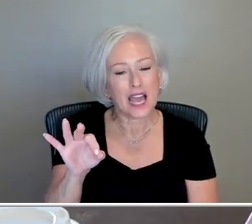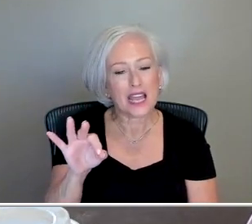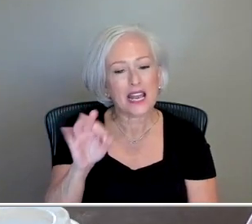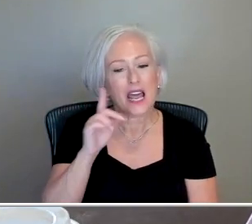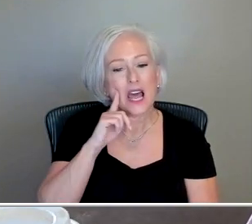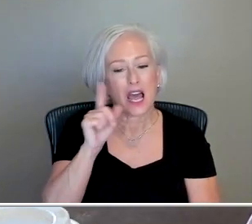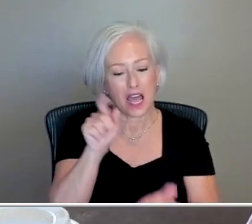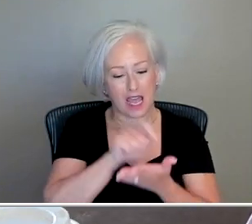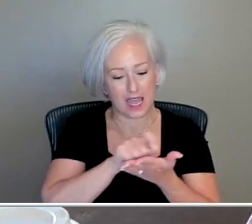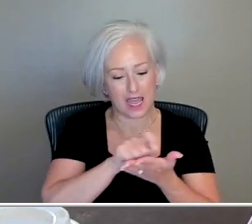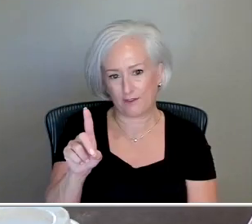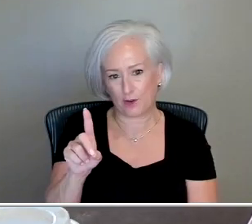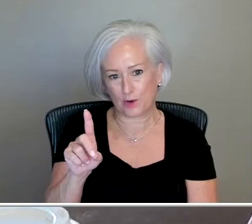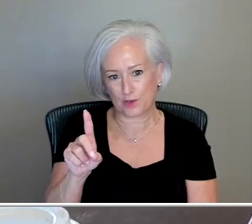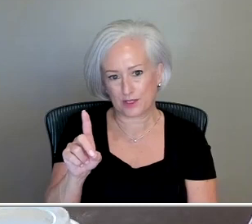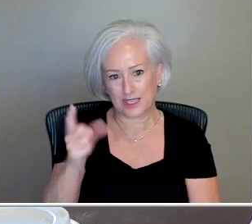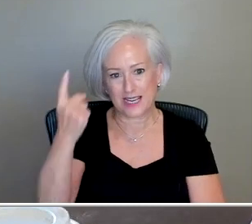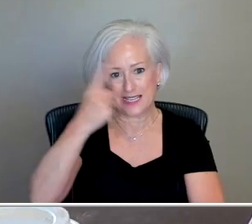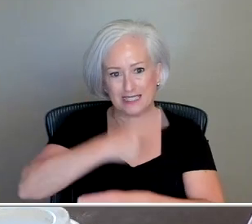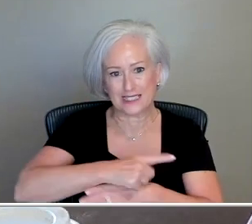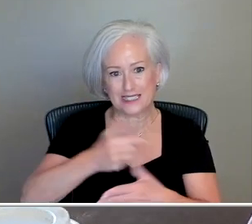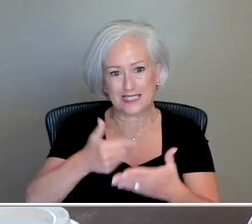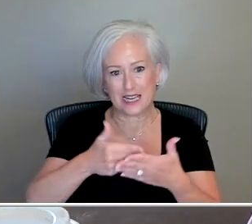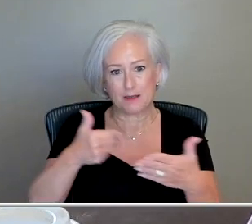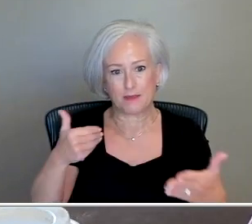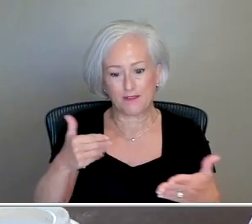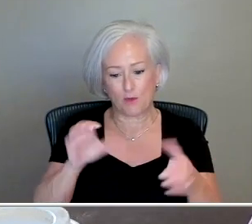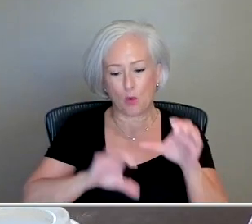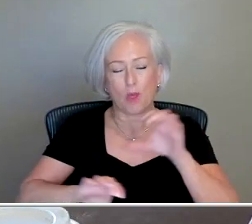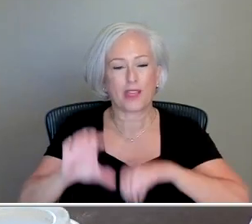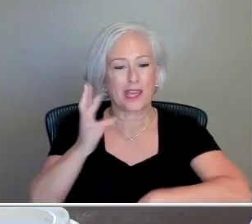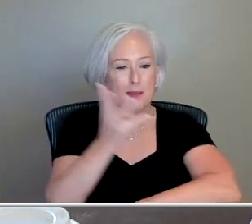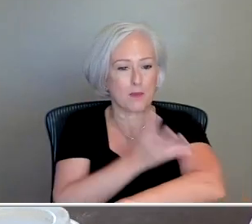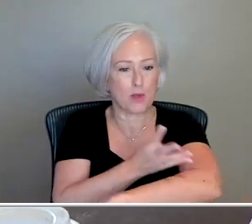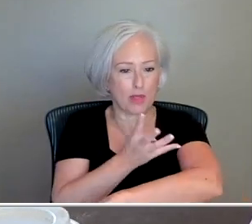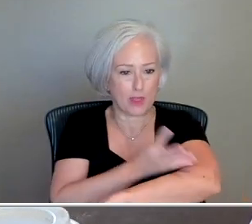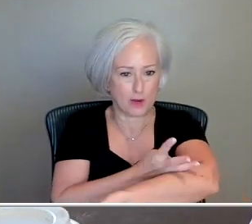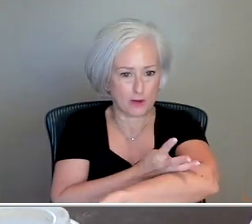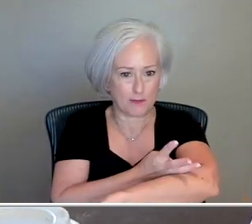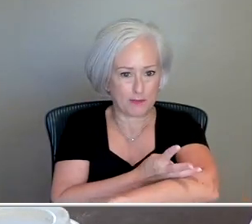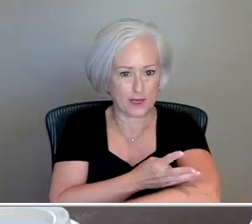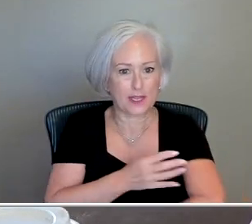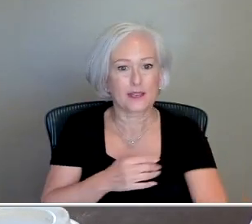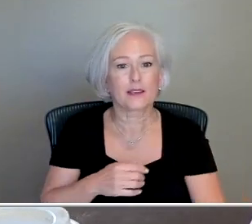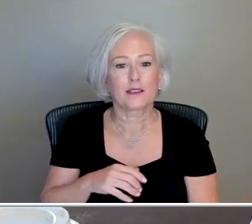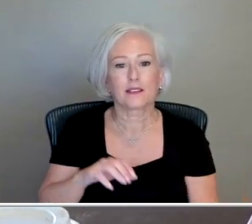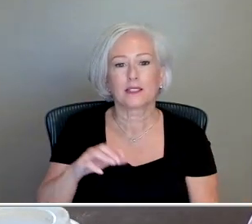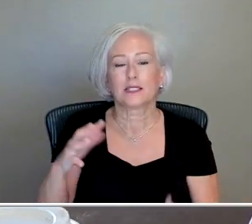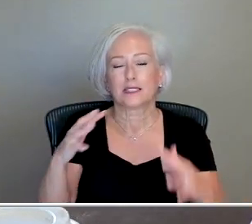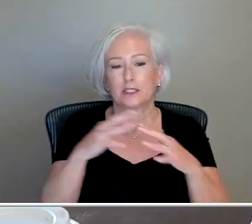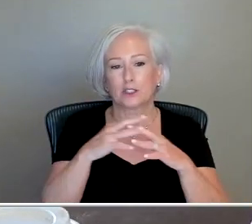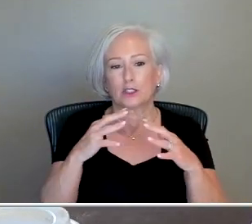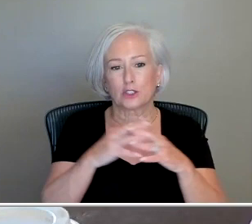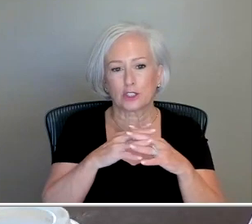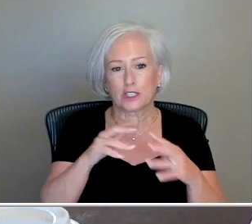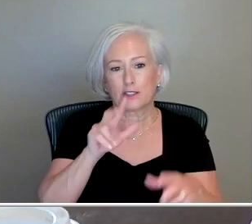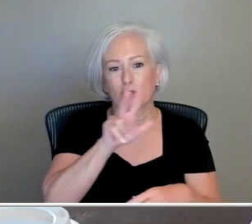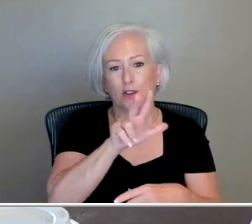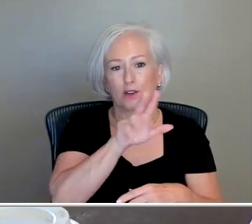31st, 1999, the day before I went into chemotherapy, Chiefs 34, Chargers nothing. All right, that's the